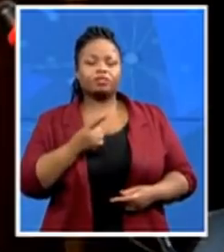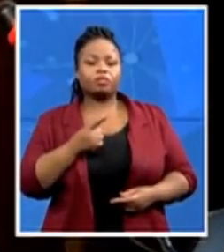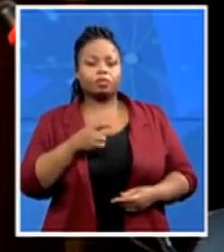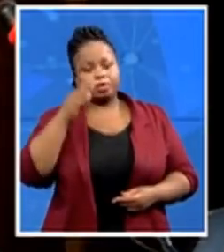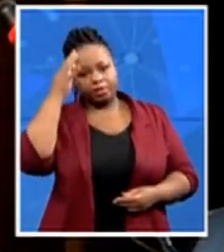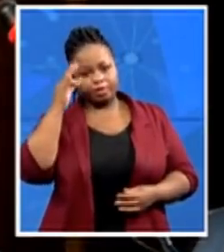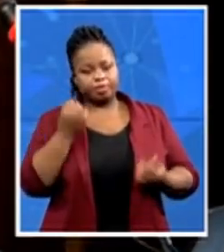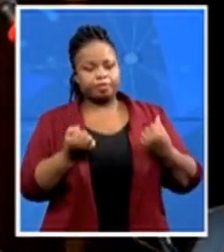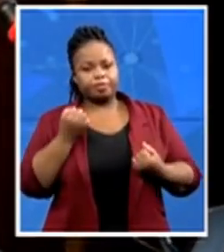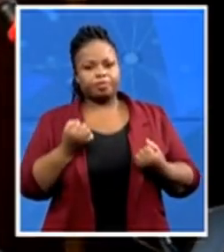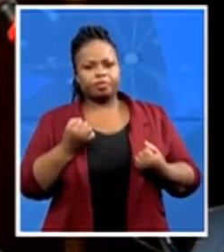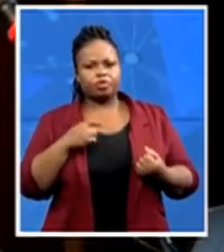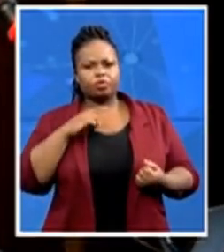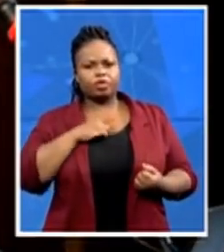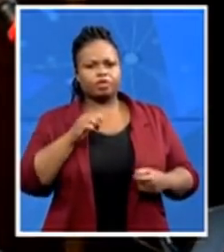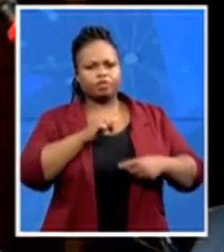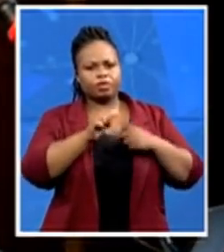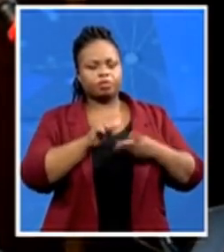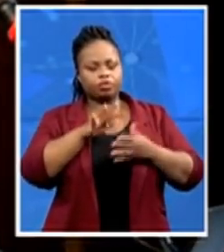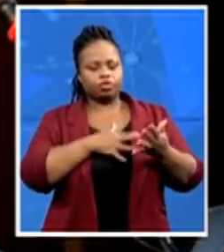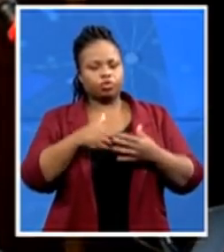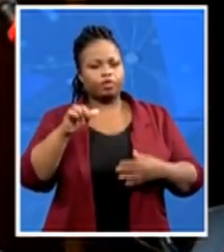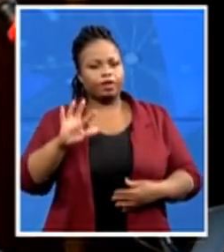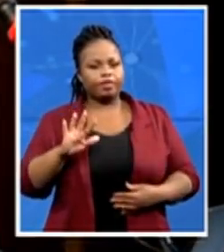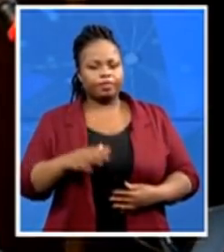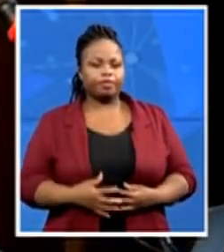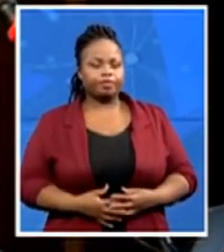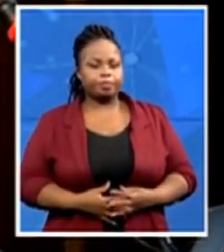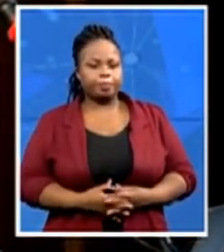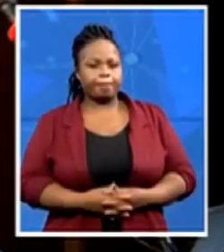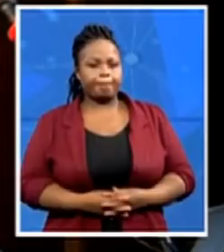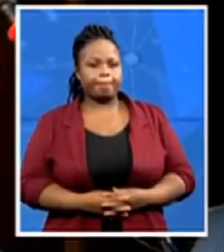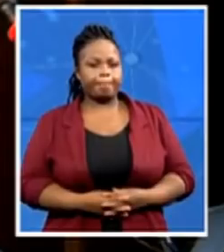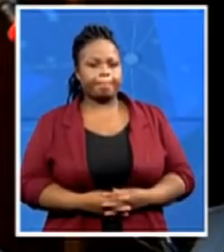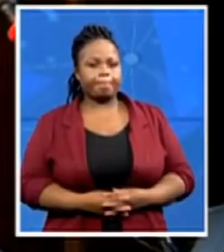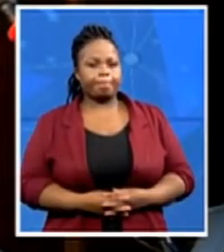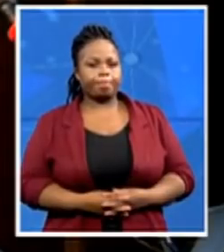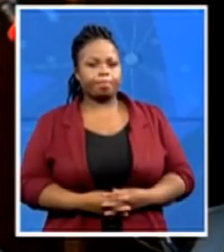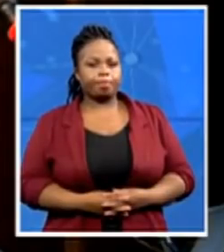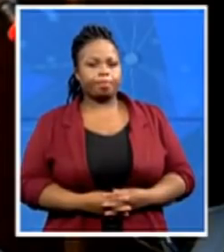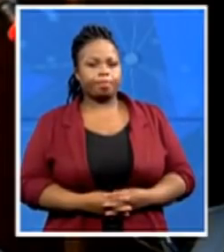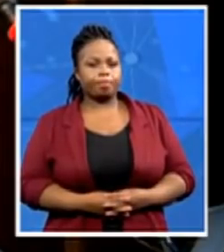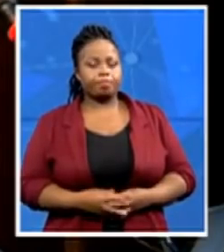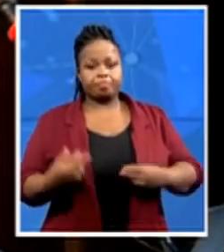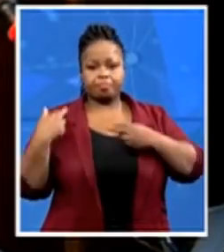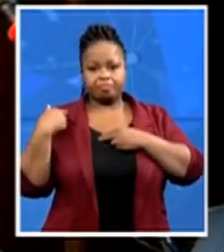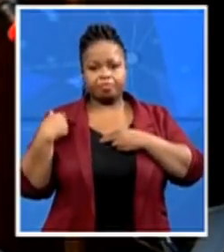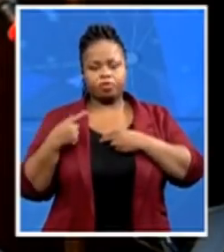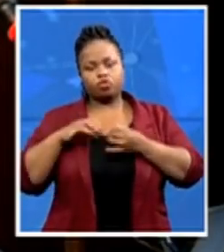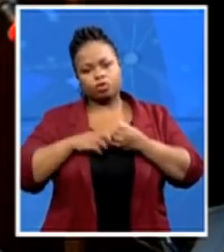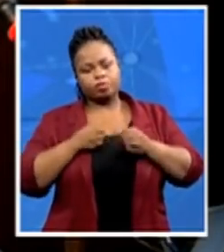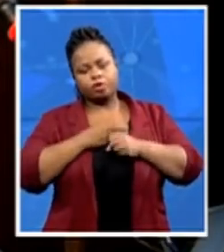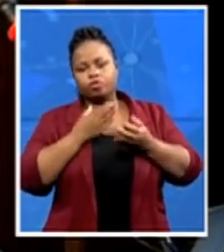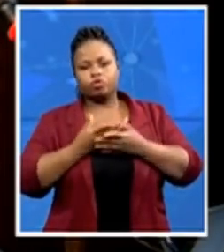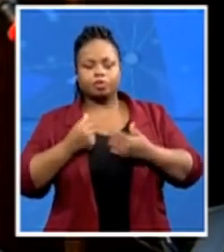Schedule 5. The duty is on the applicant to satisfy the court that there are circumstances in the interest